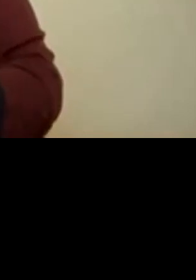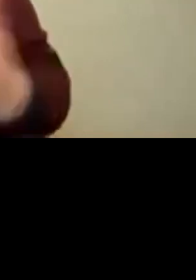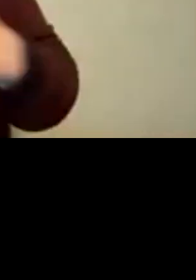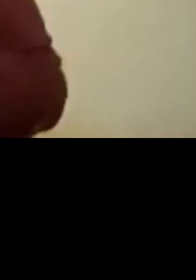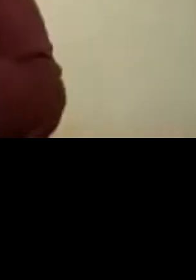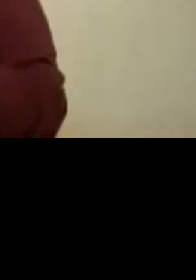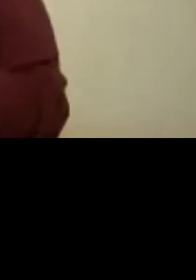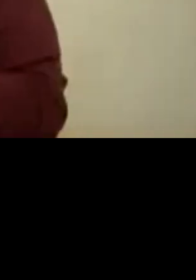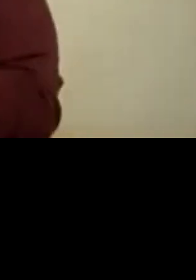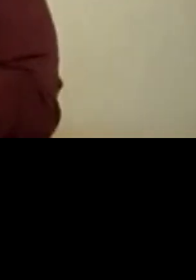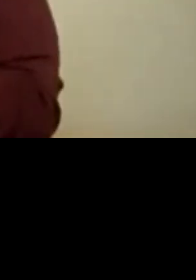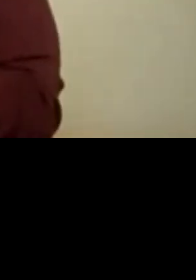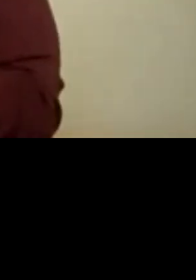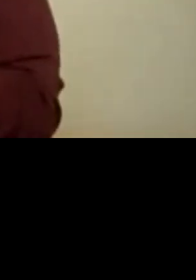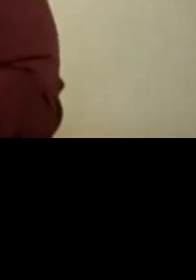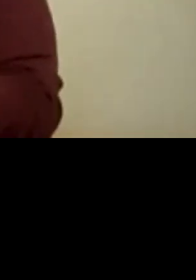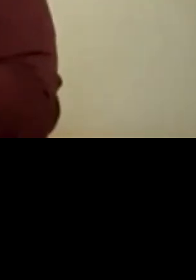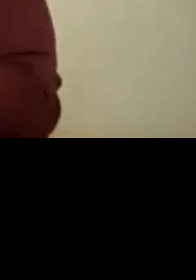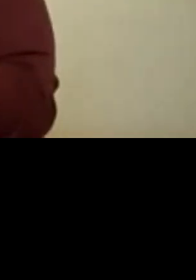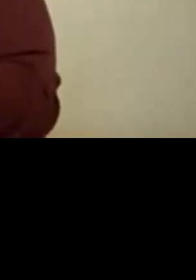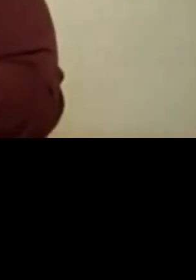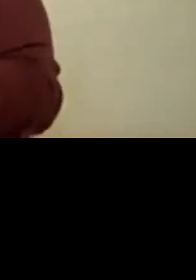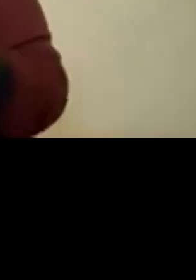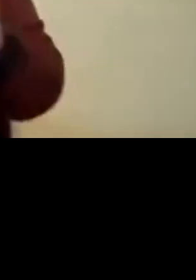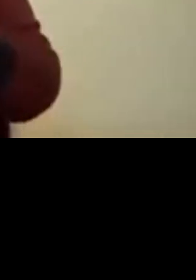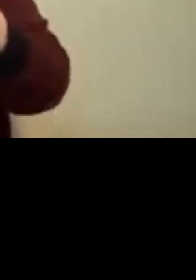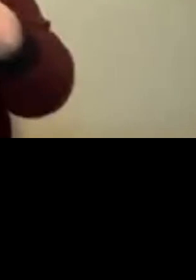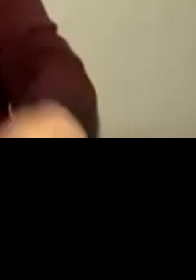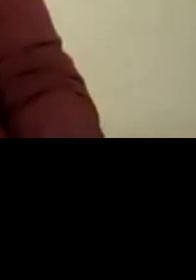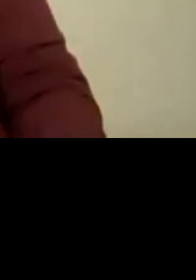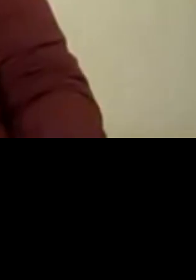do you think this would be with methamphetamine?